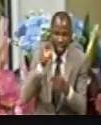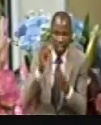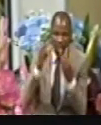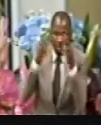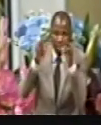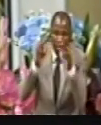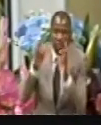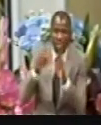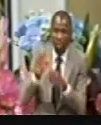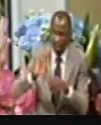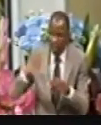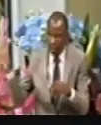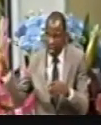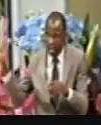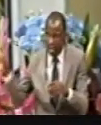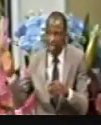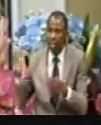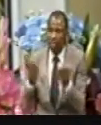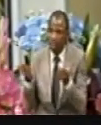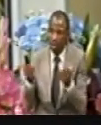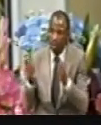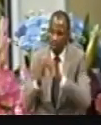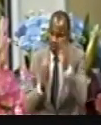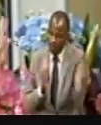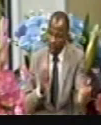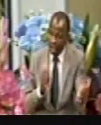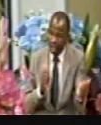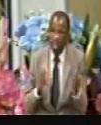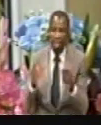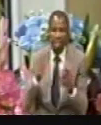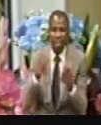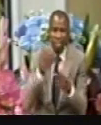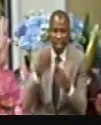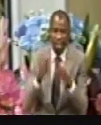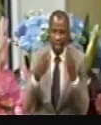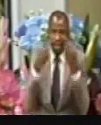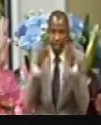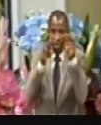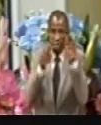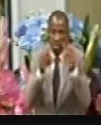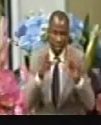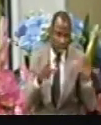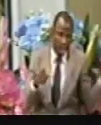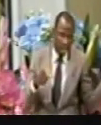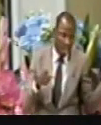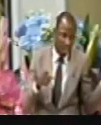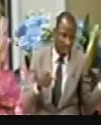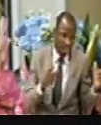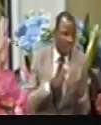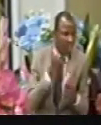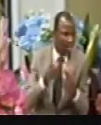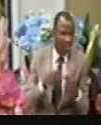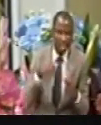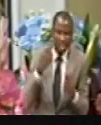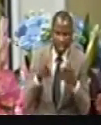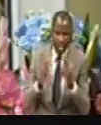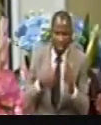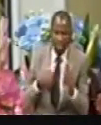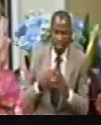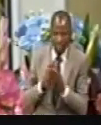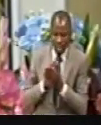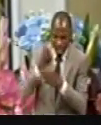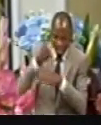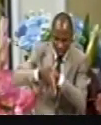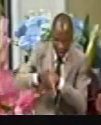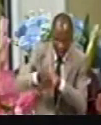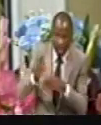I looked to my right. The car was very far coming. And I looked to my left. I did not see any car.